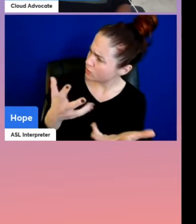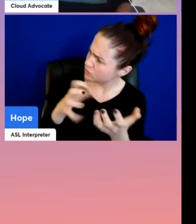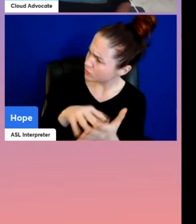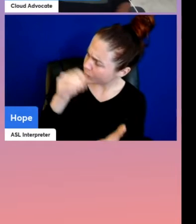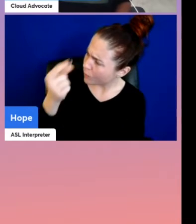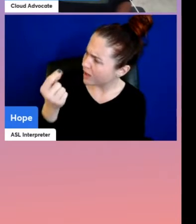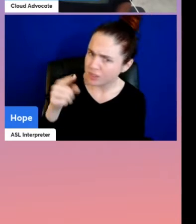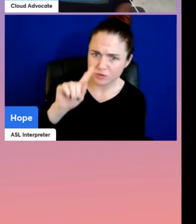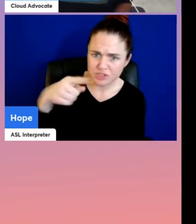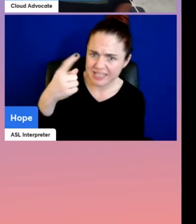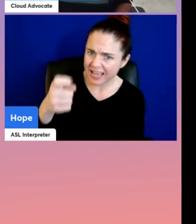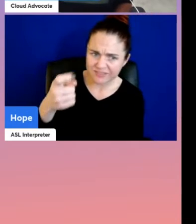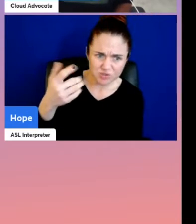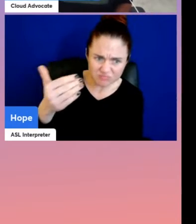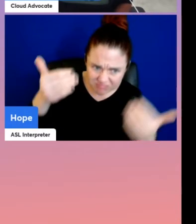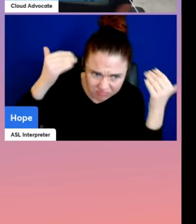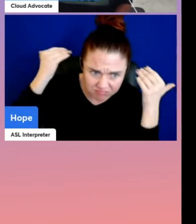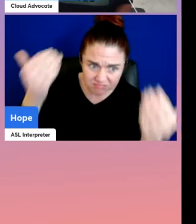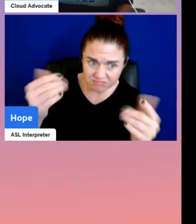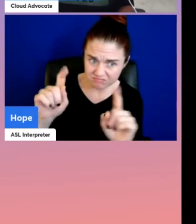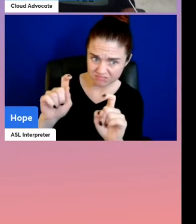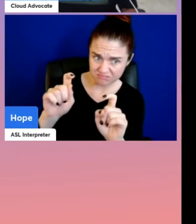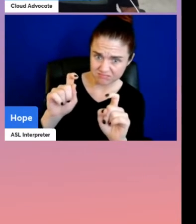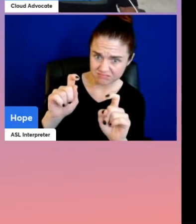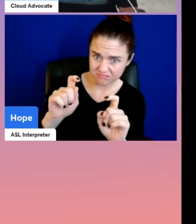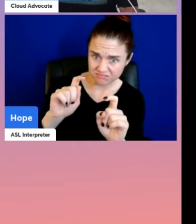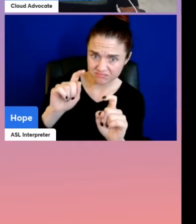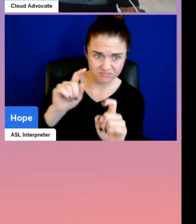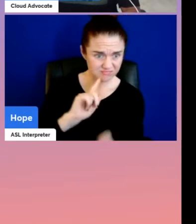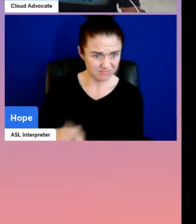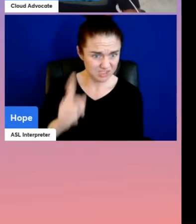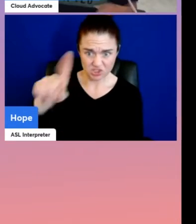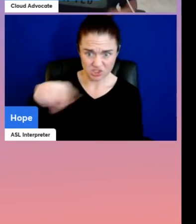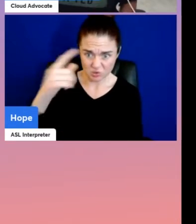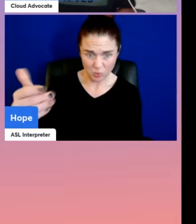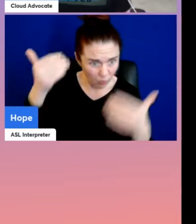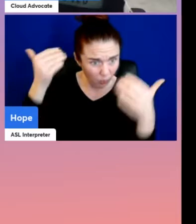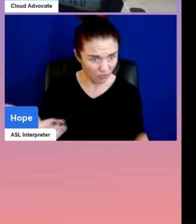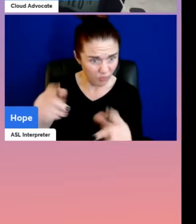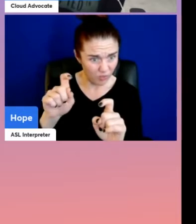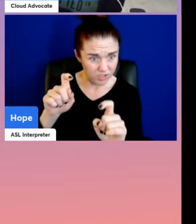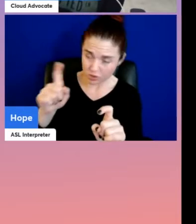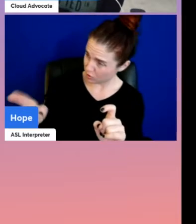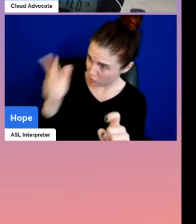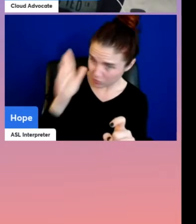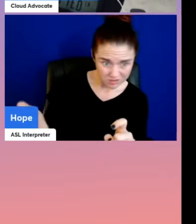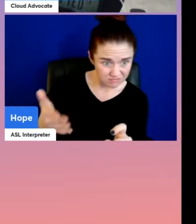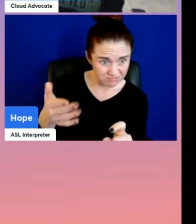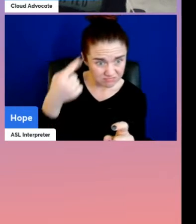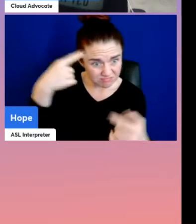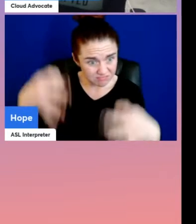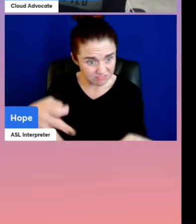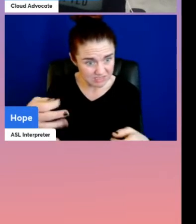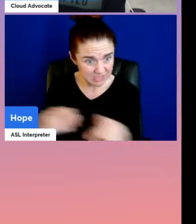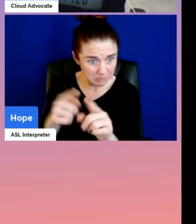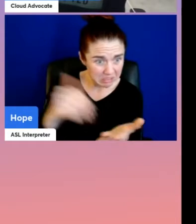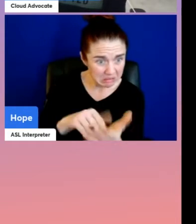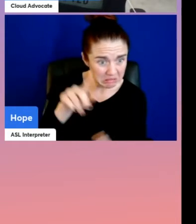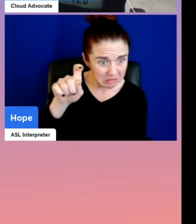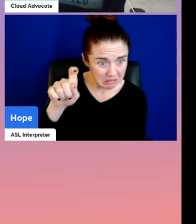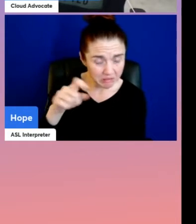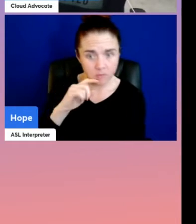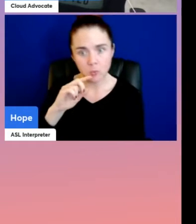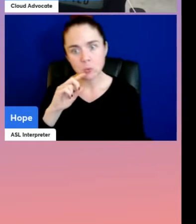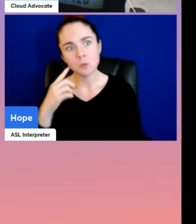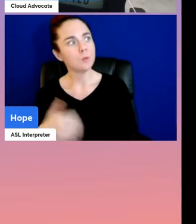have to grab stuff, the bull by the horns type thing? Would you do that again? I suppose is a kind of a question. Oh man,